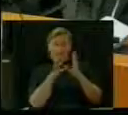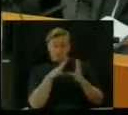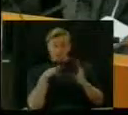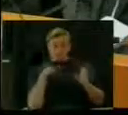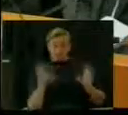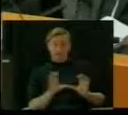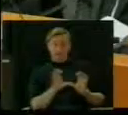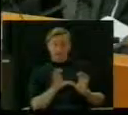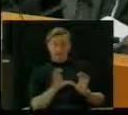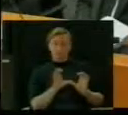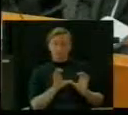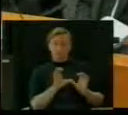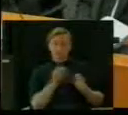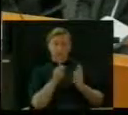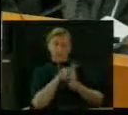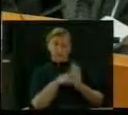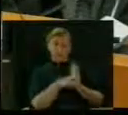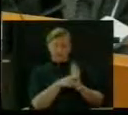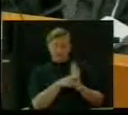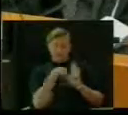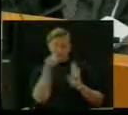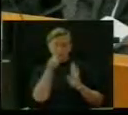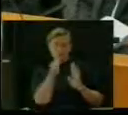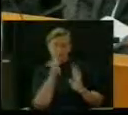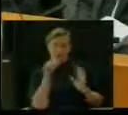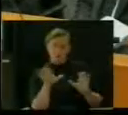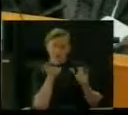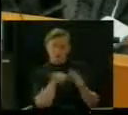policies, and you did not carry the ball there?